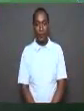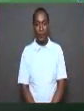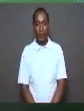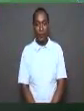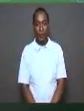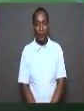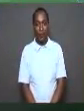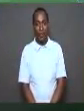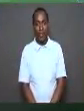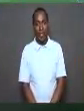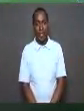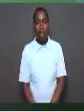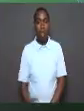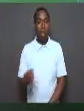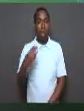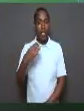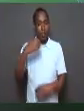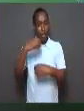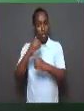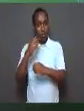When using a light microscope,